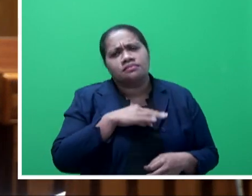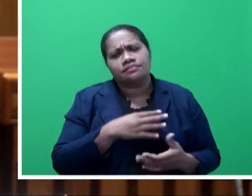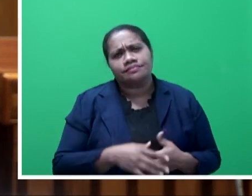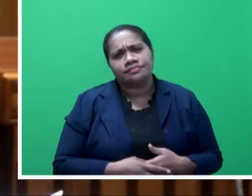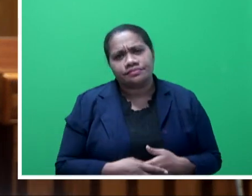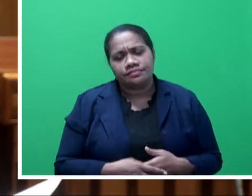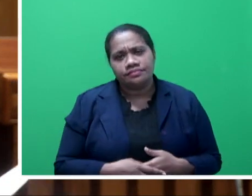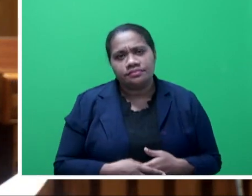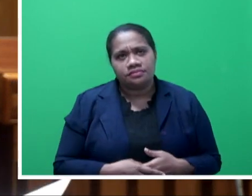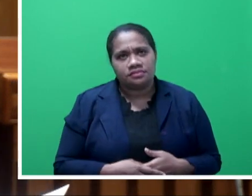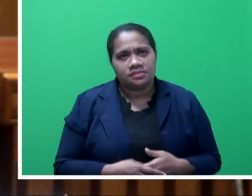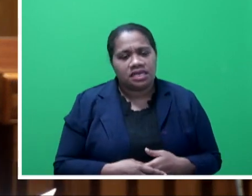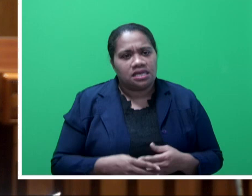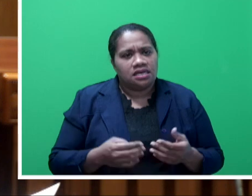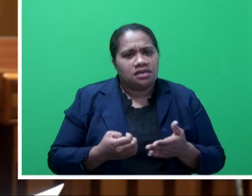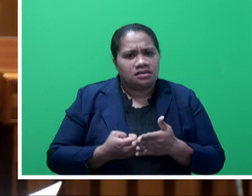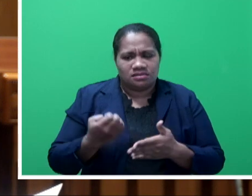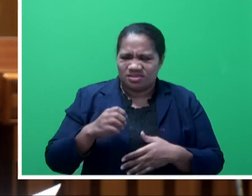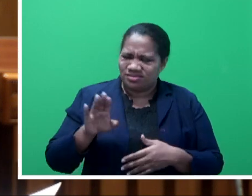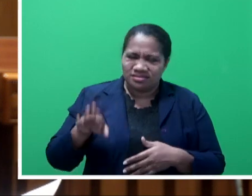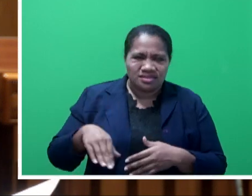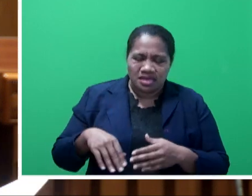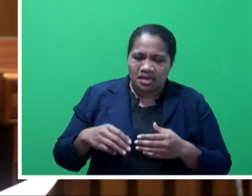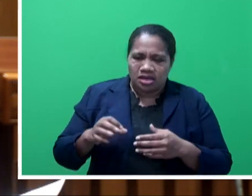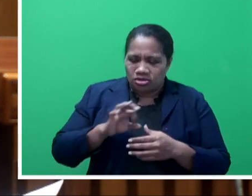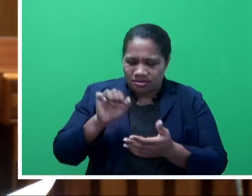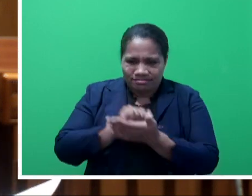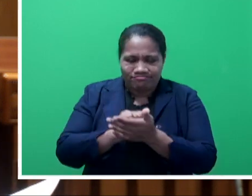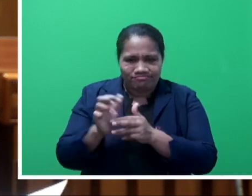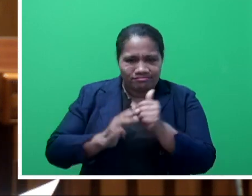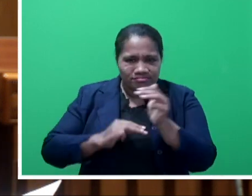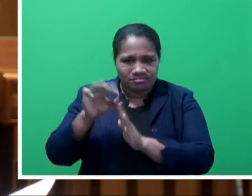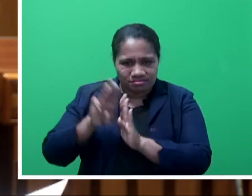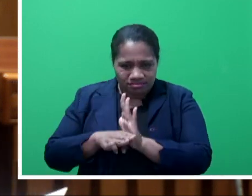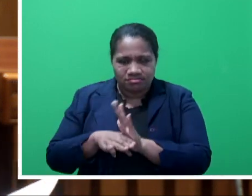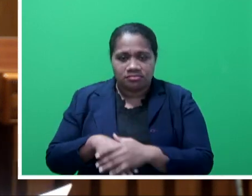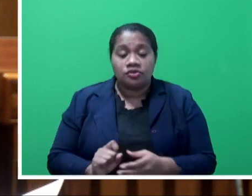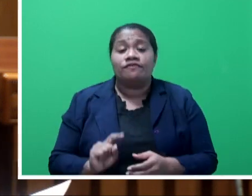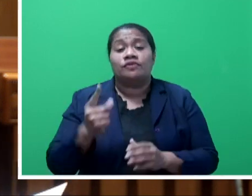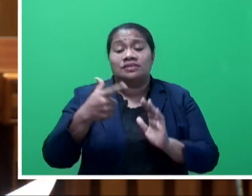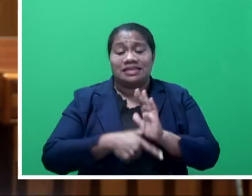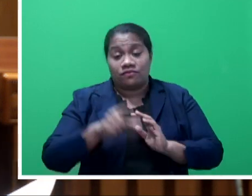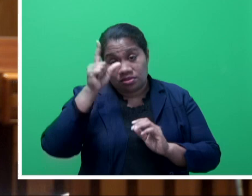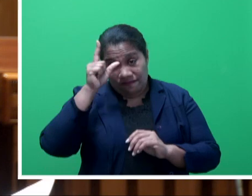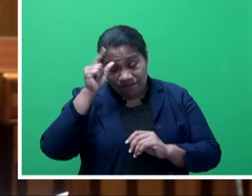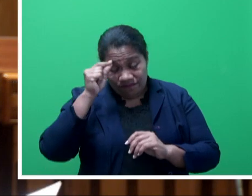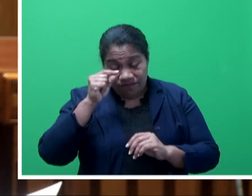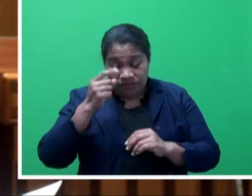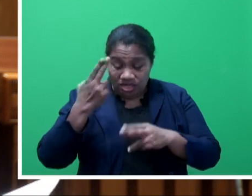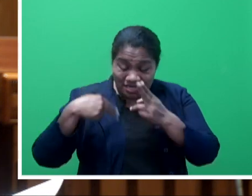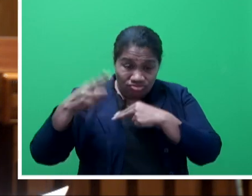economy is mismanaged, financial management is not there. For the first time in Fijian history,